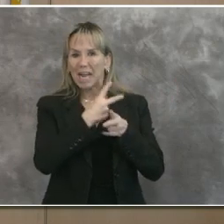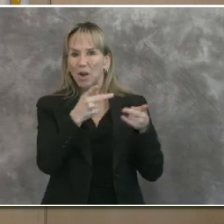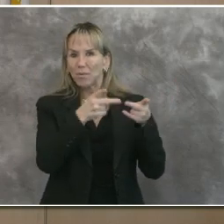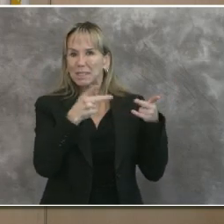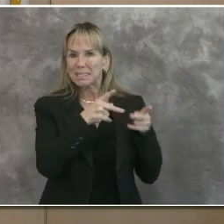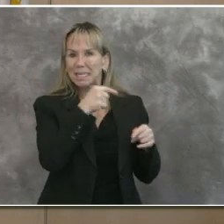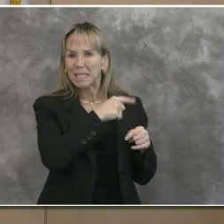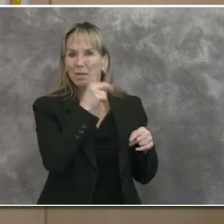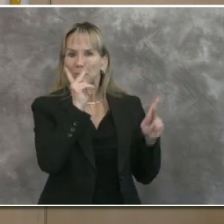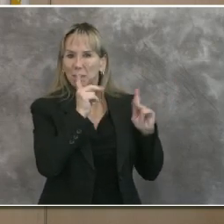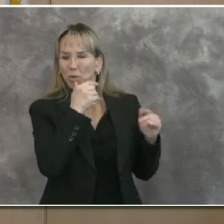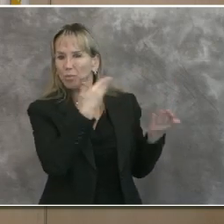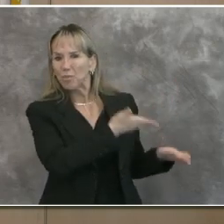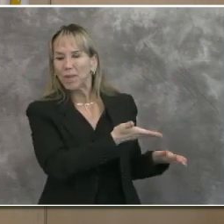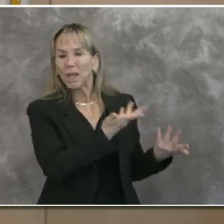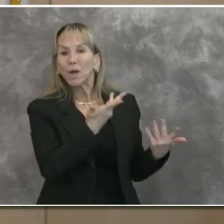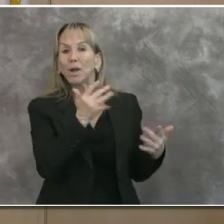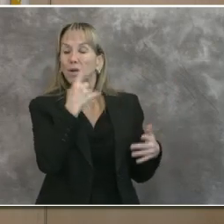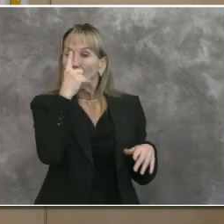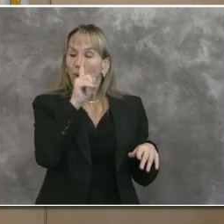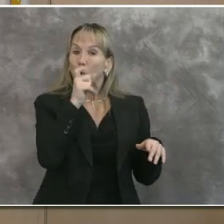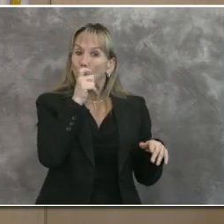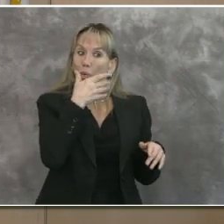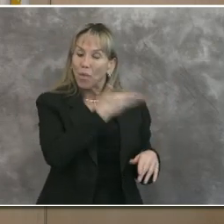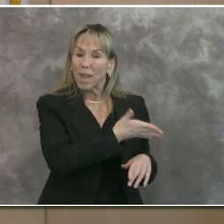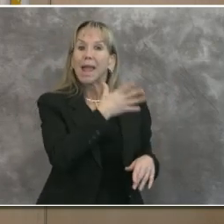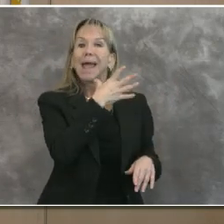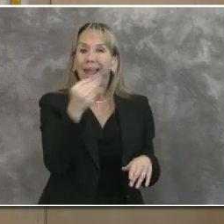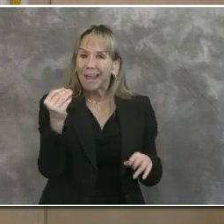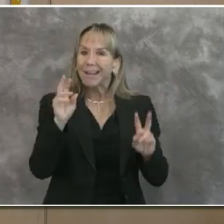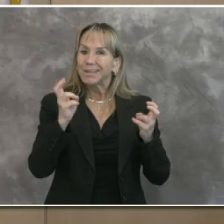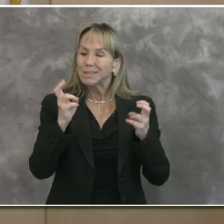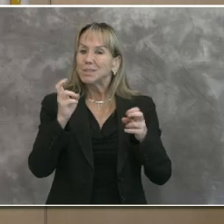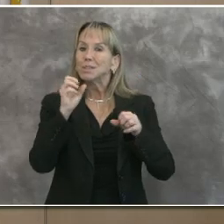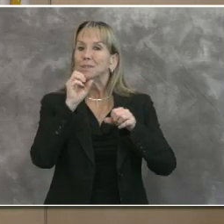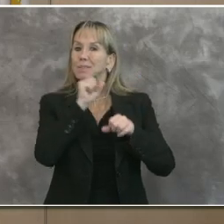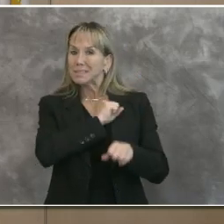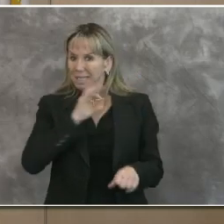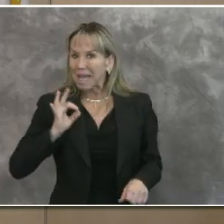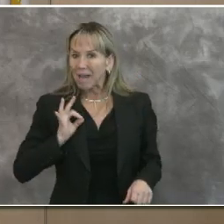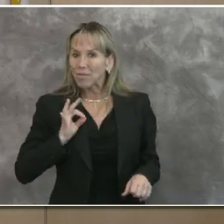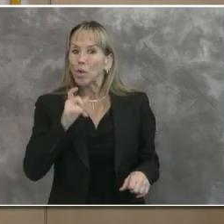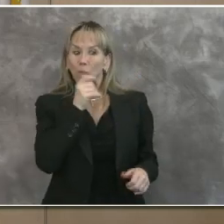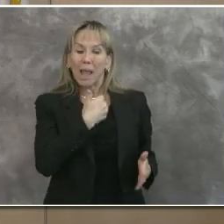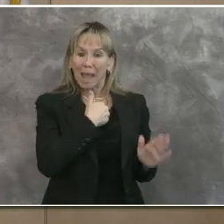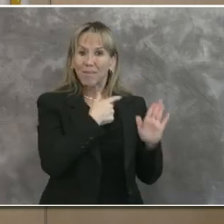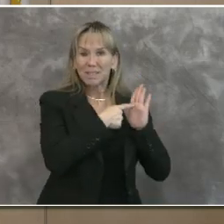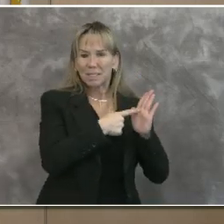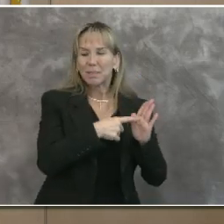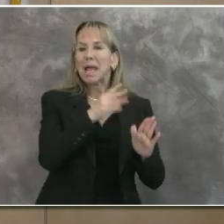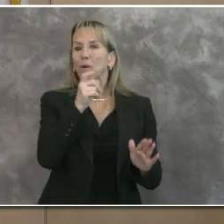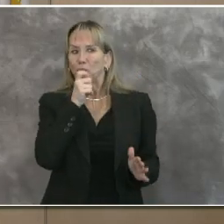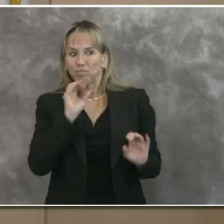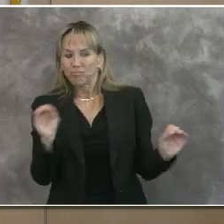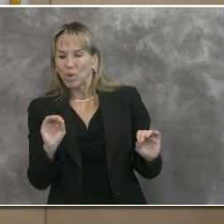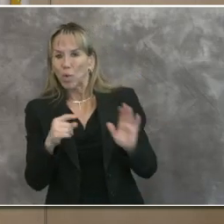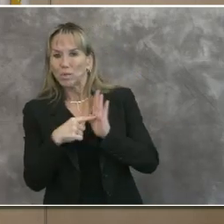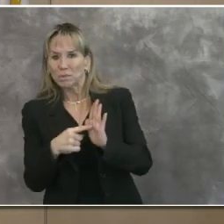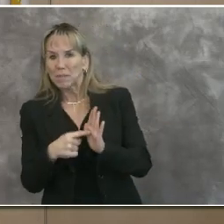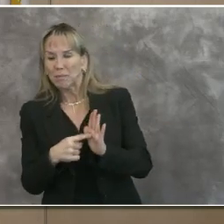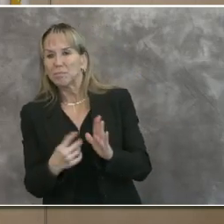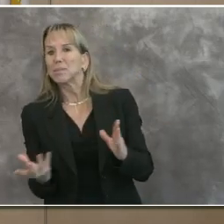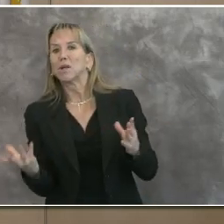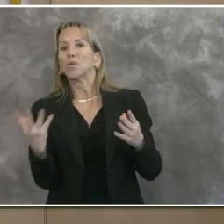both individuals, staff, and residents that are symptomatic and asymptomatic, and included in